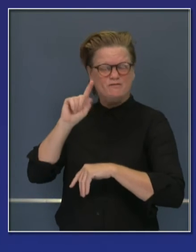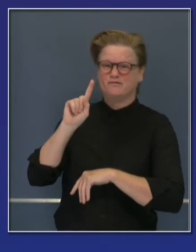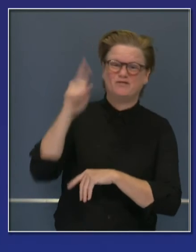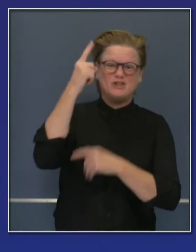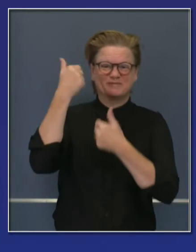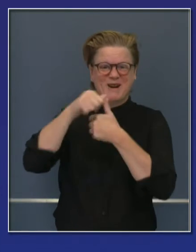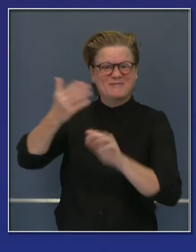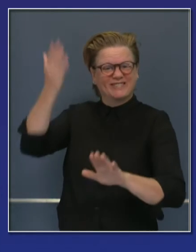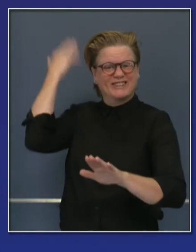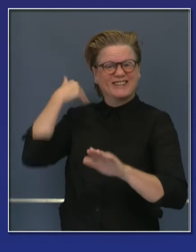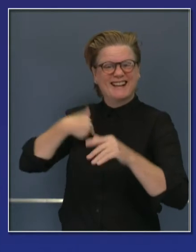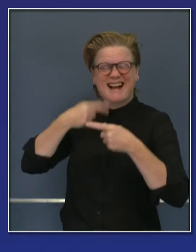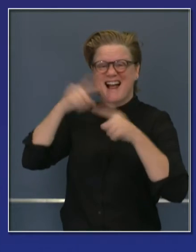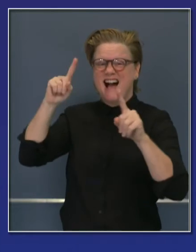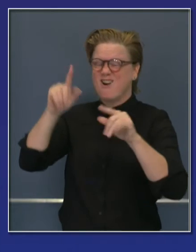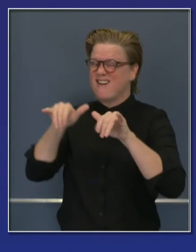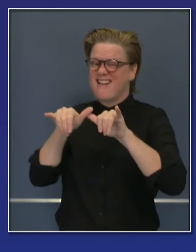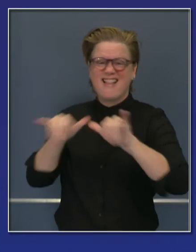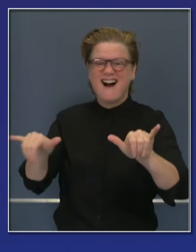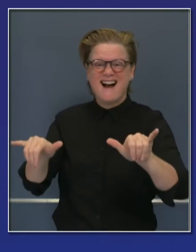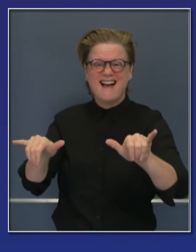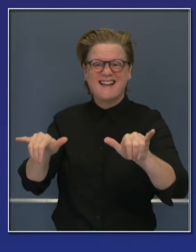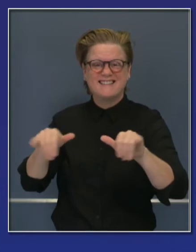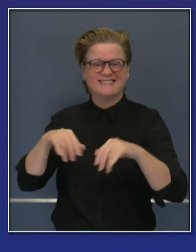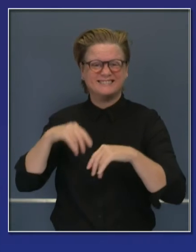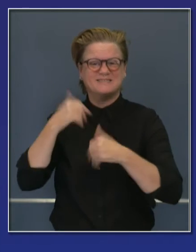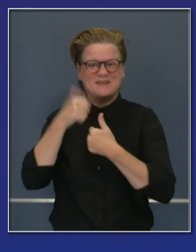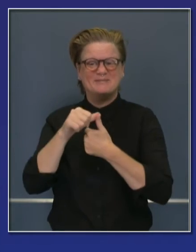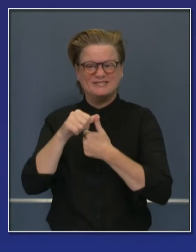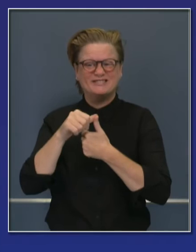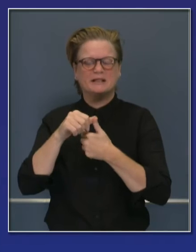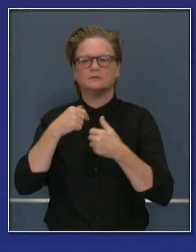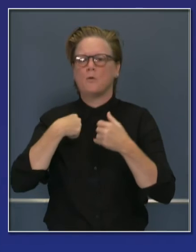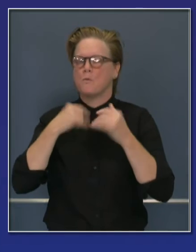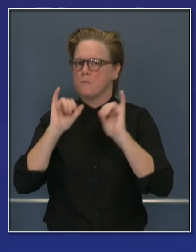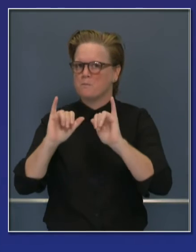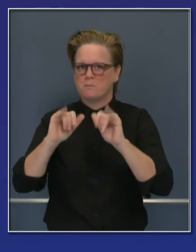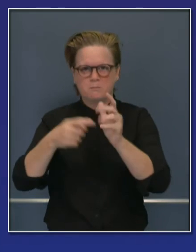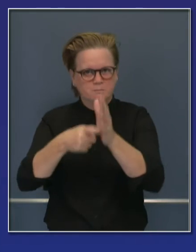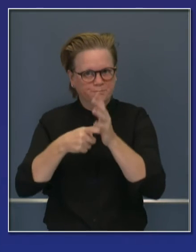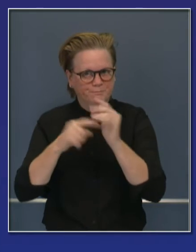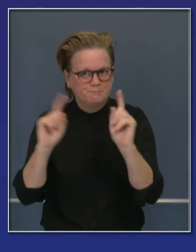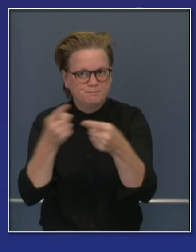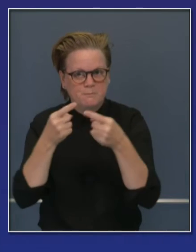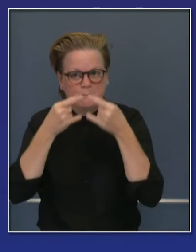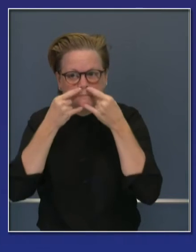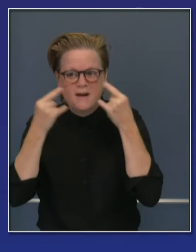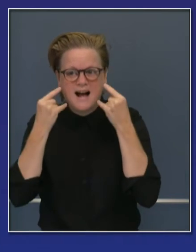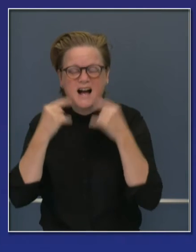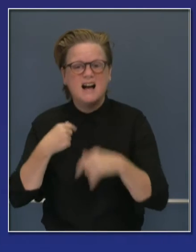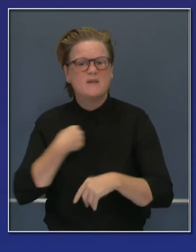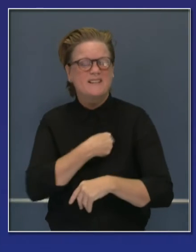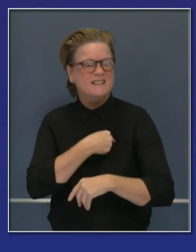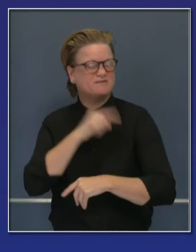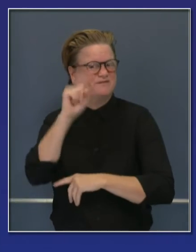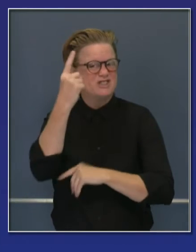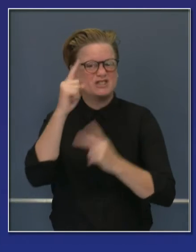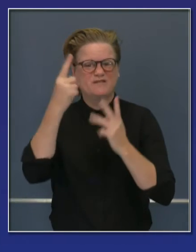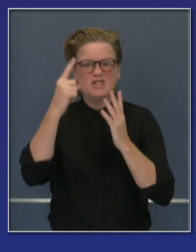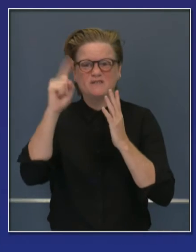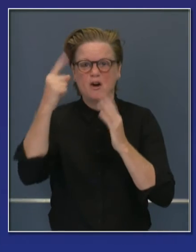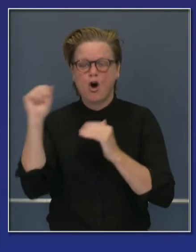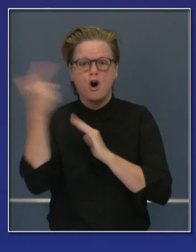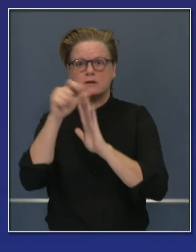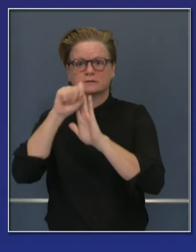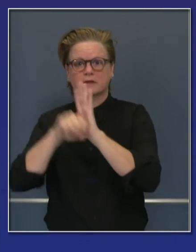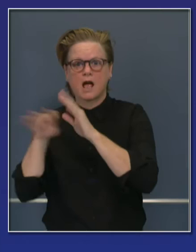months later with a state mask mandate. That's 600 plus million masks units that have been distributed already. Again, this is